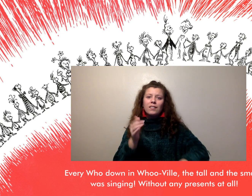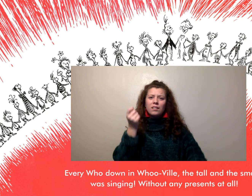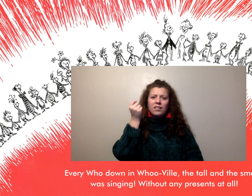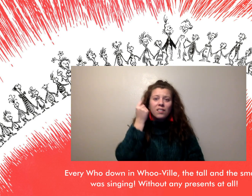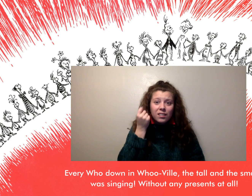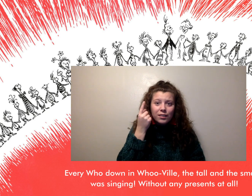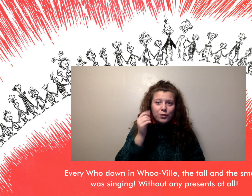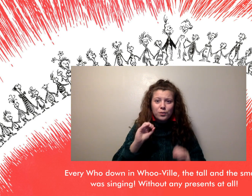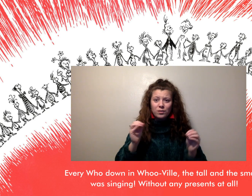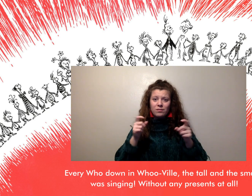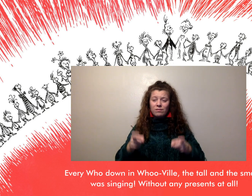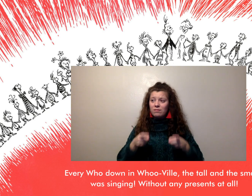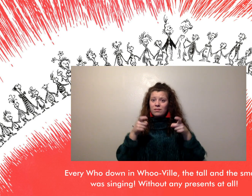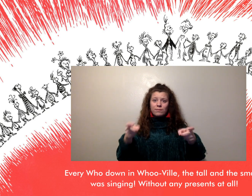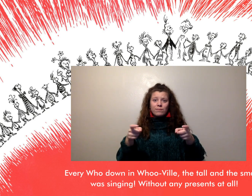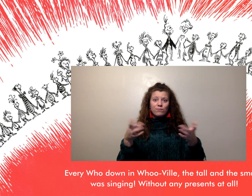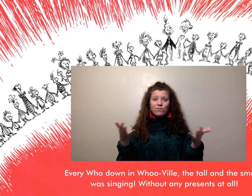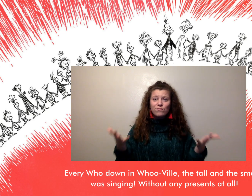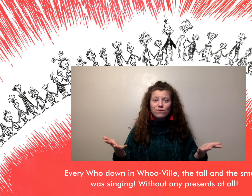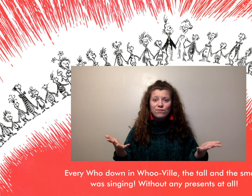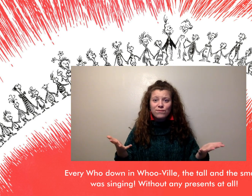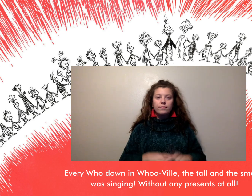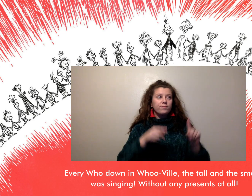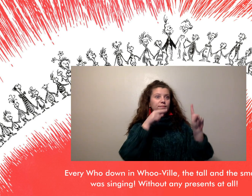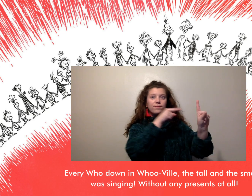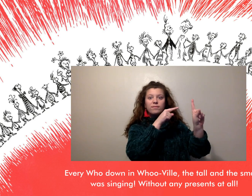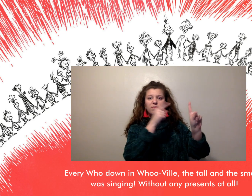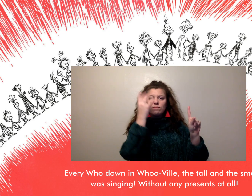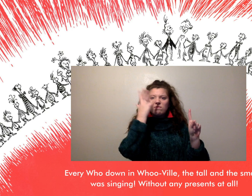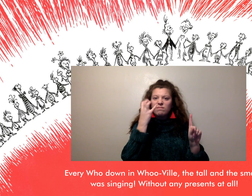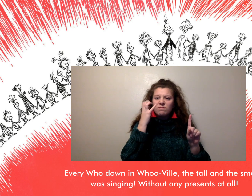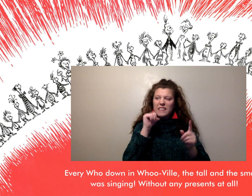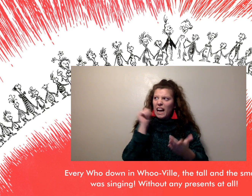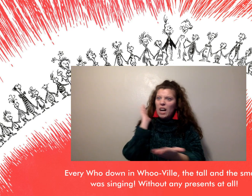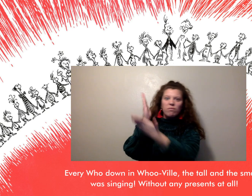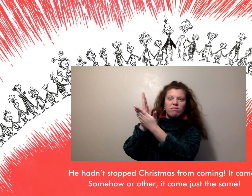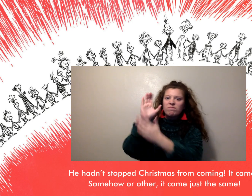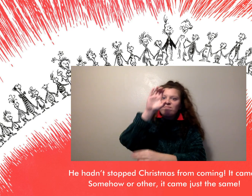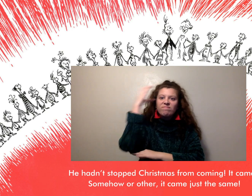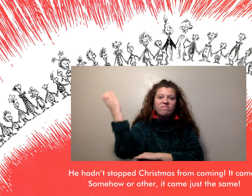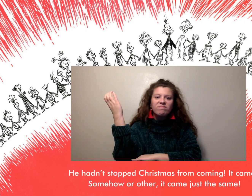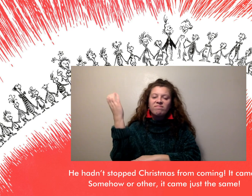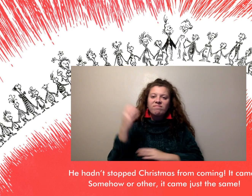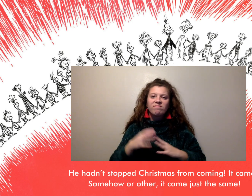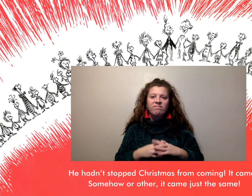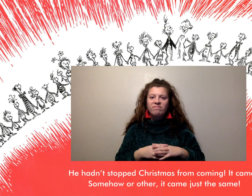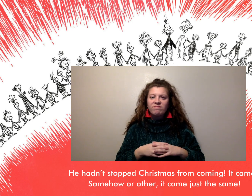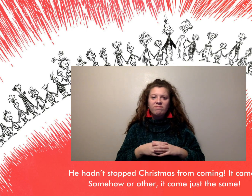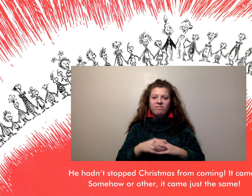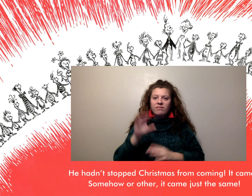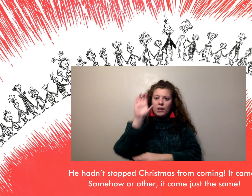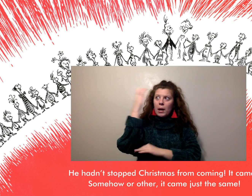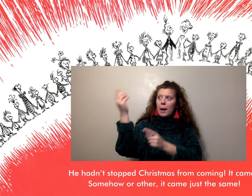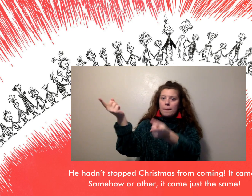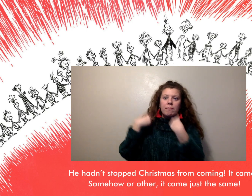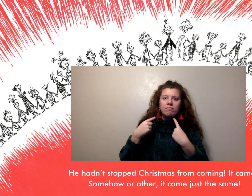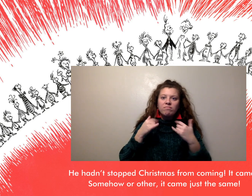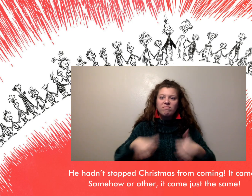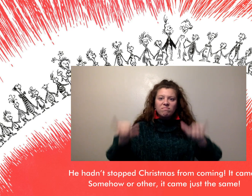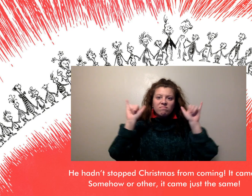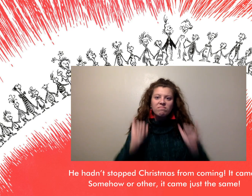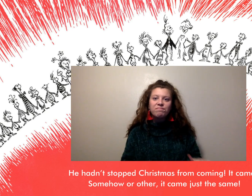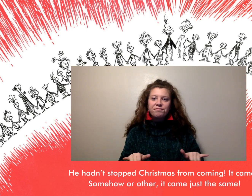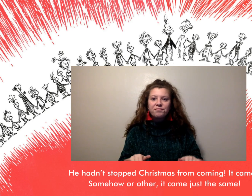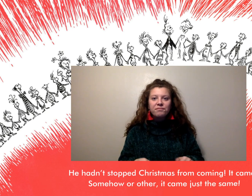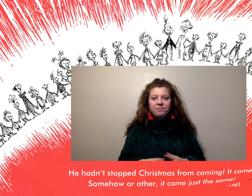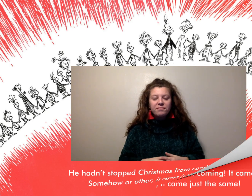all. He hadn't stopped Christmas from coming. It came. Somehow or other, it came just